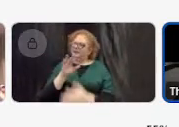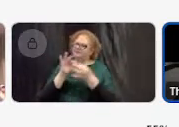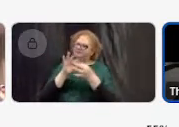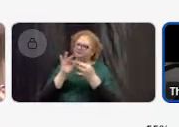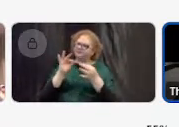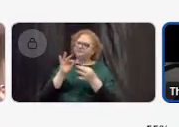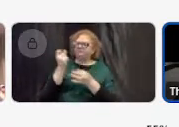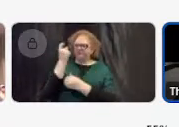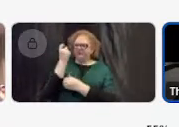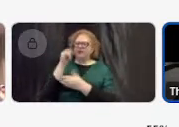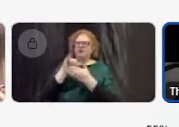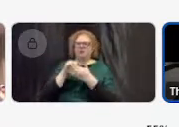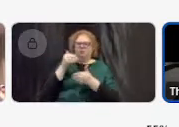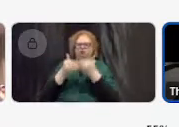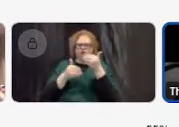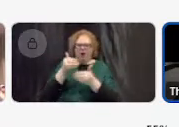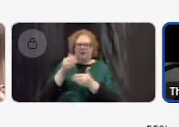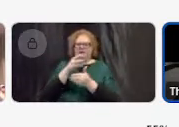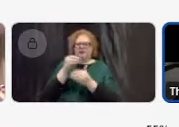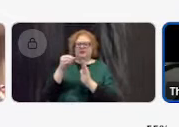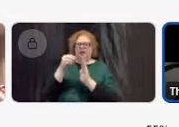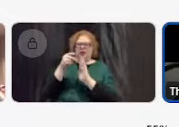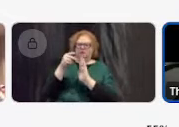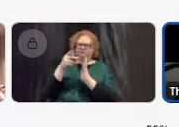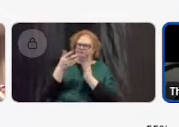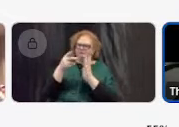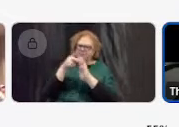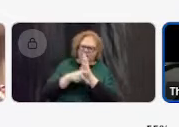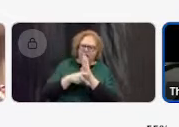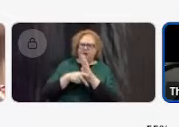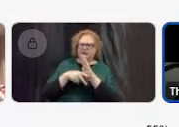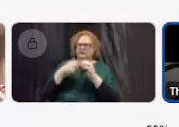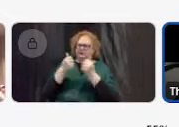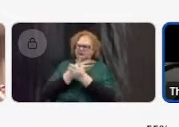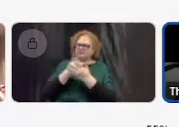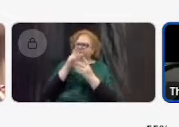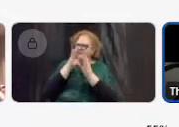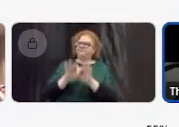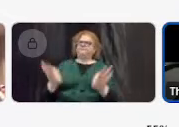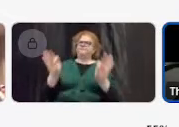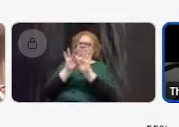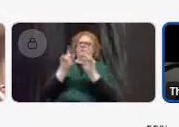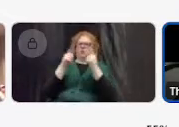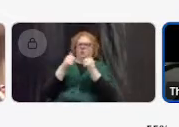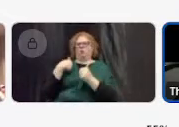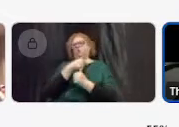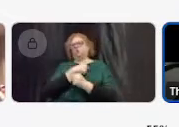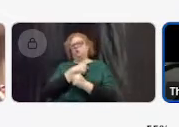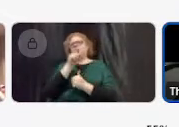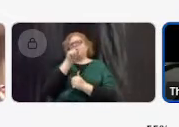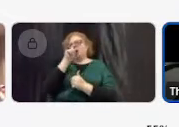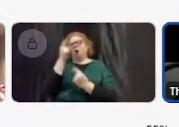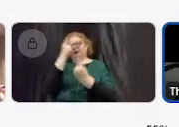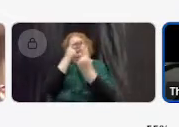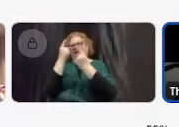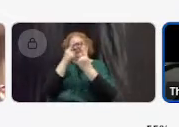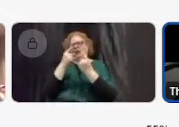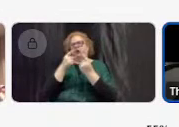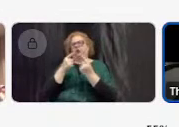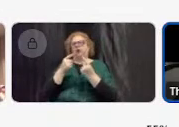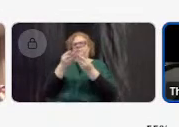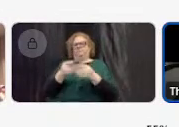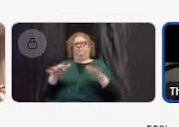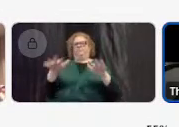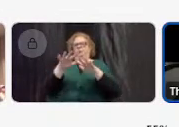critical when we're making decisions way out into the extraterritorial jurisdiction to make sure that we don't have people left out of